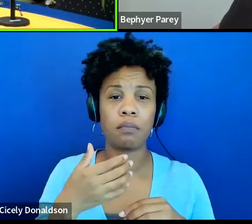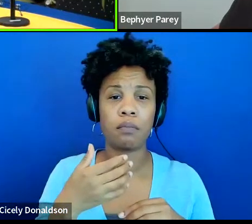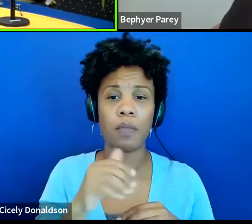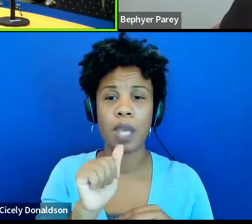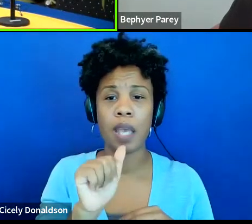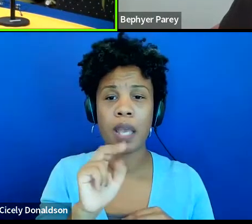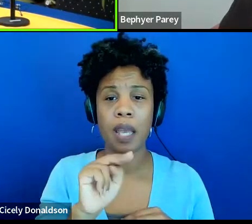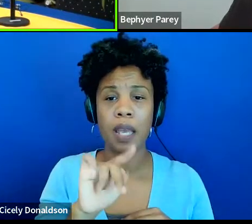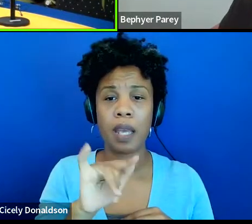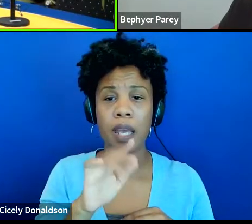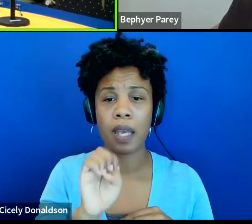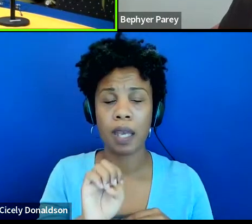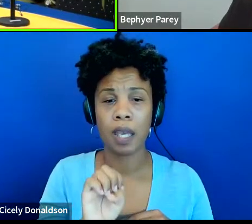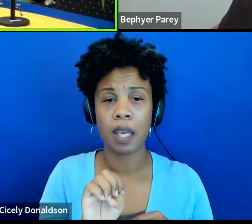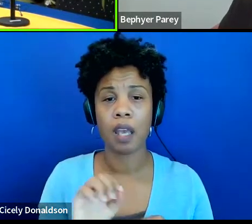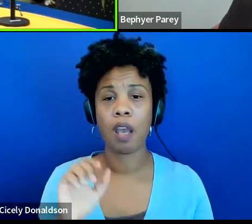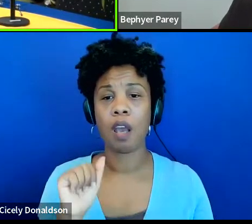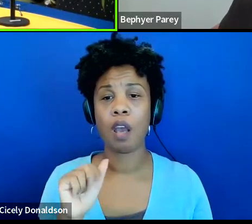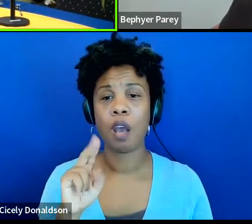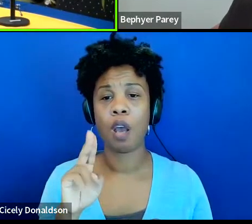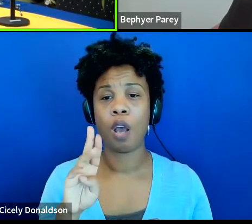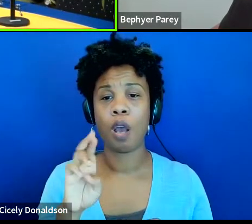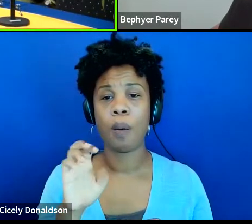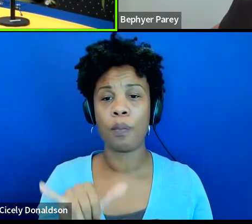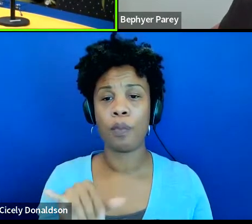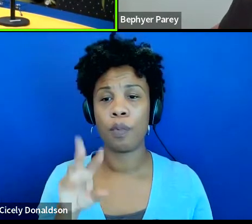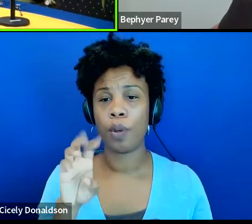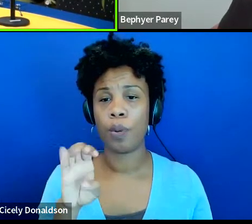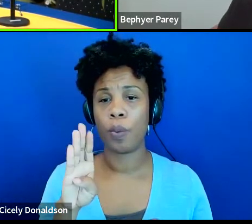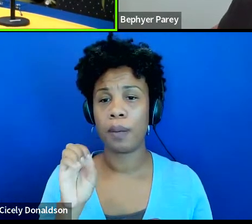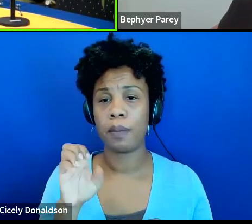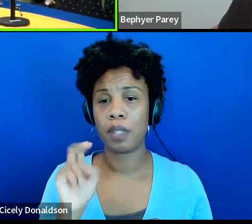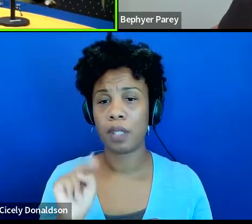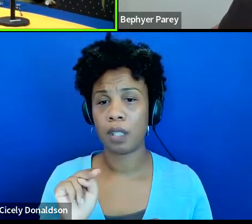Aubrey Webson, one of the first